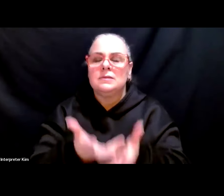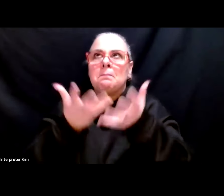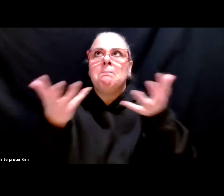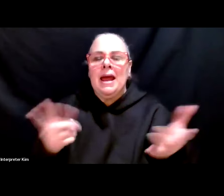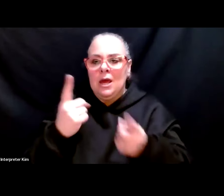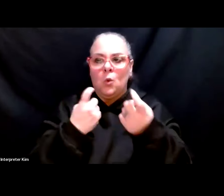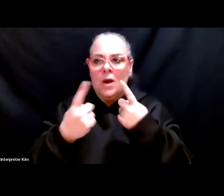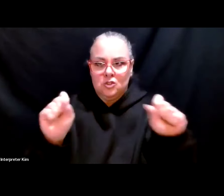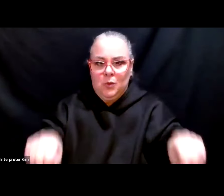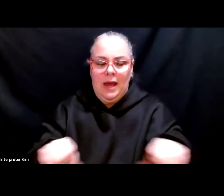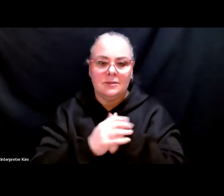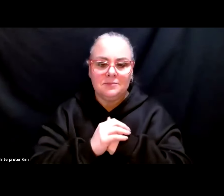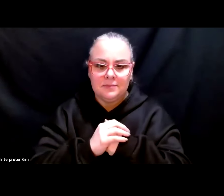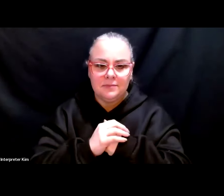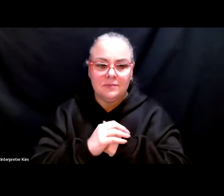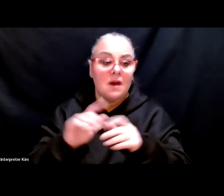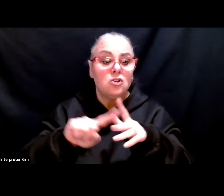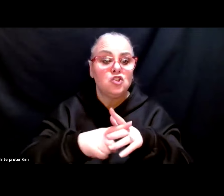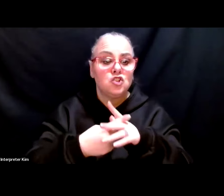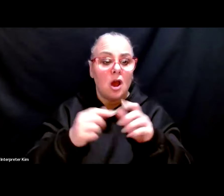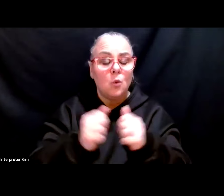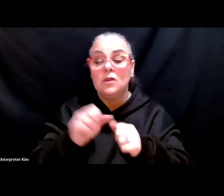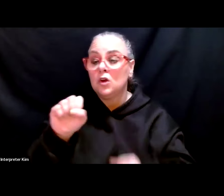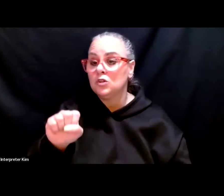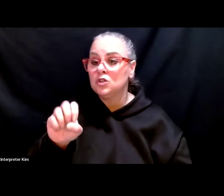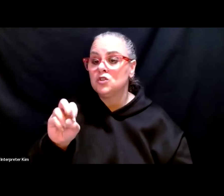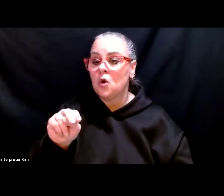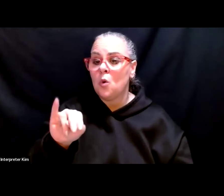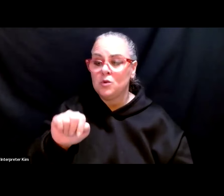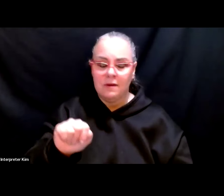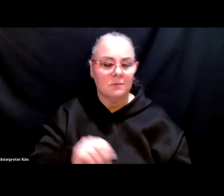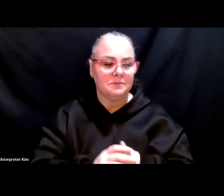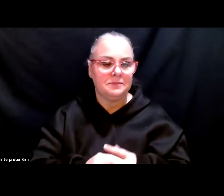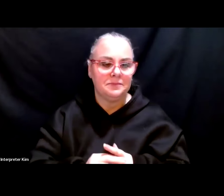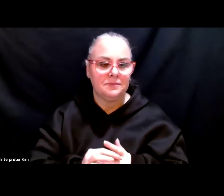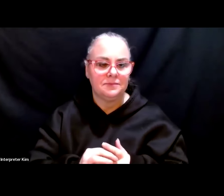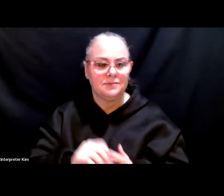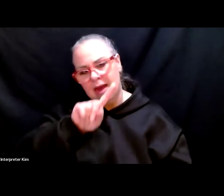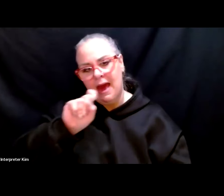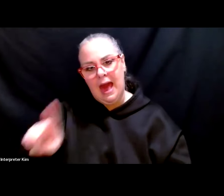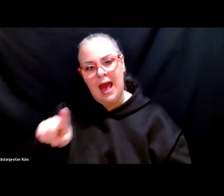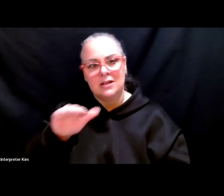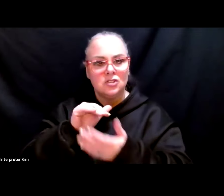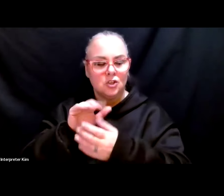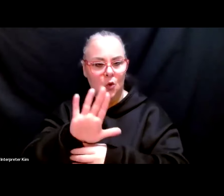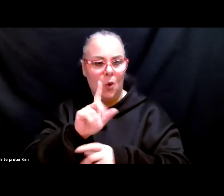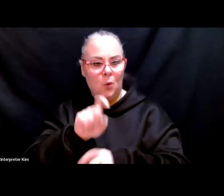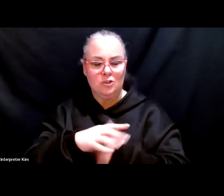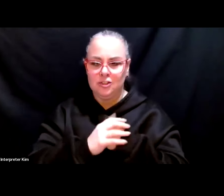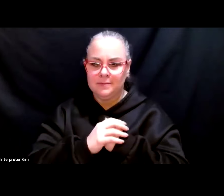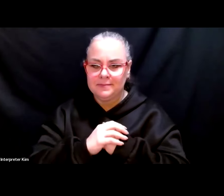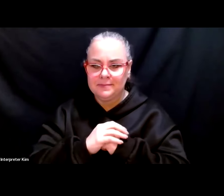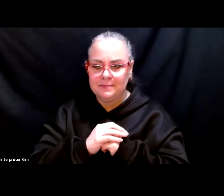And so I'm going to start with Sonia. Sonia, would you unmute yourself and ask Dr. Simon your question, please?